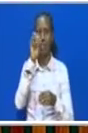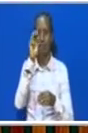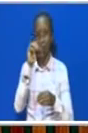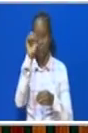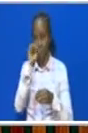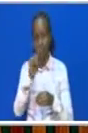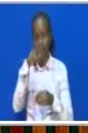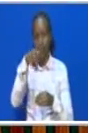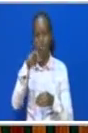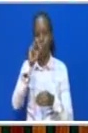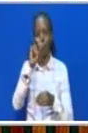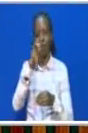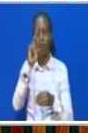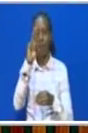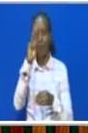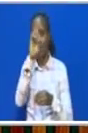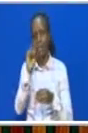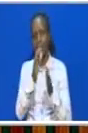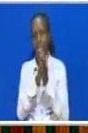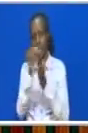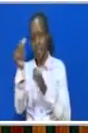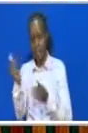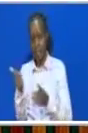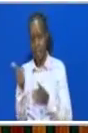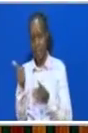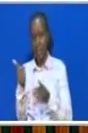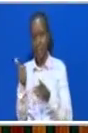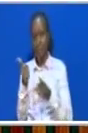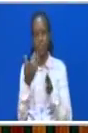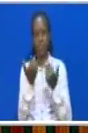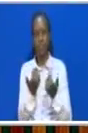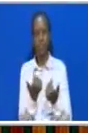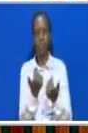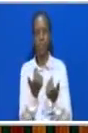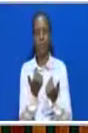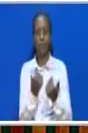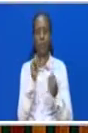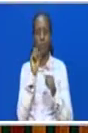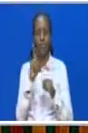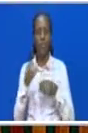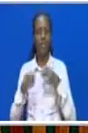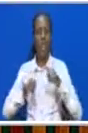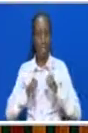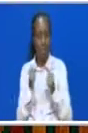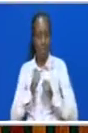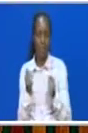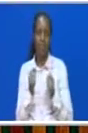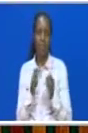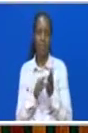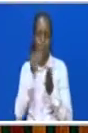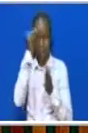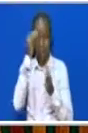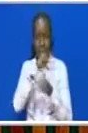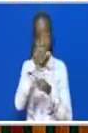proverbs, and many others. So you should be delighted to learn all